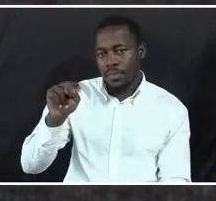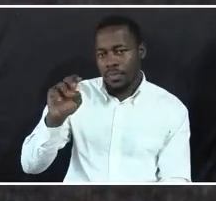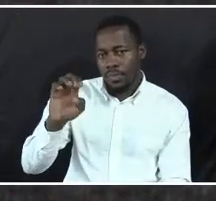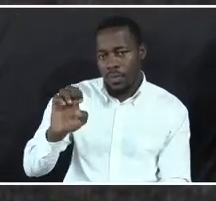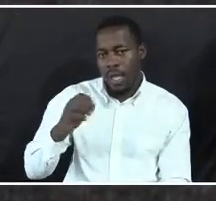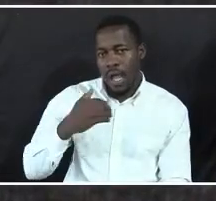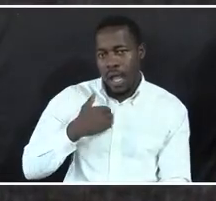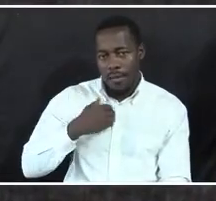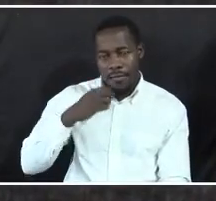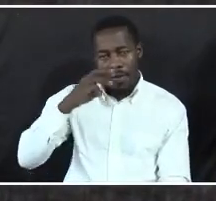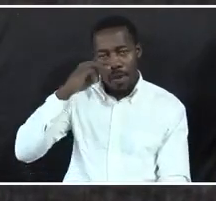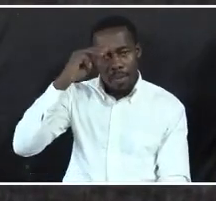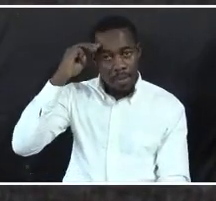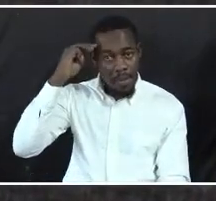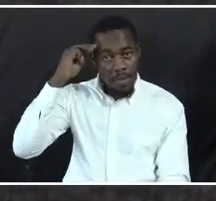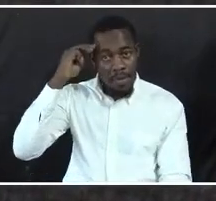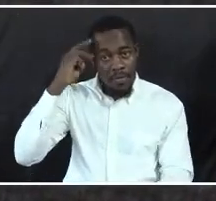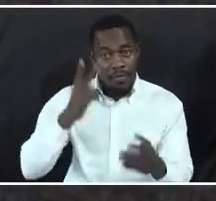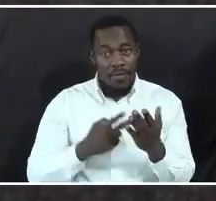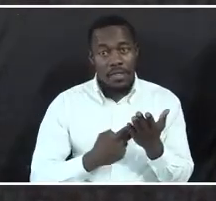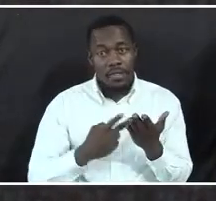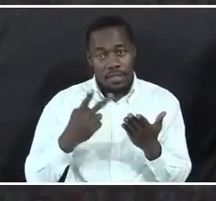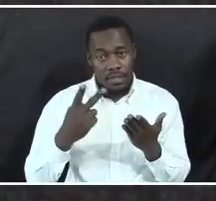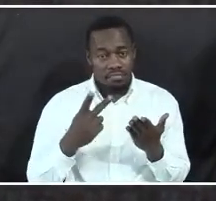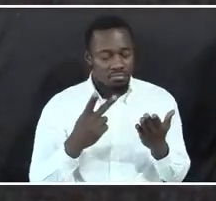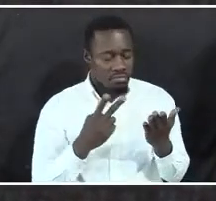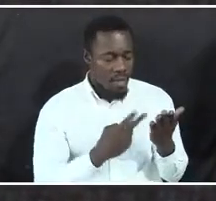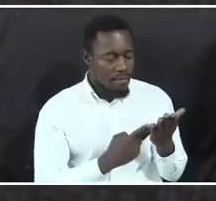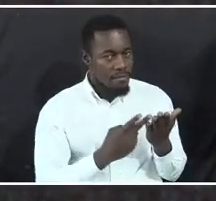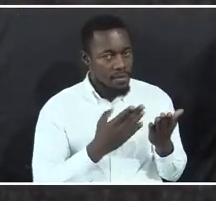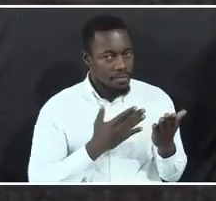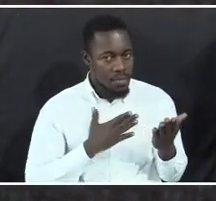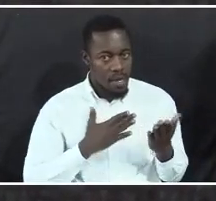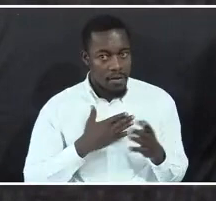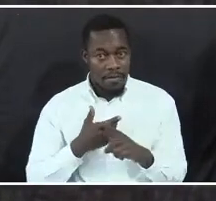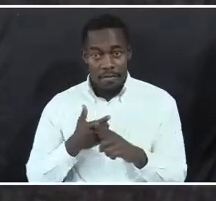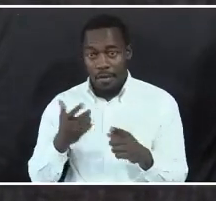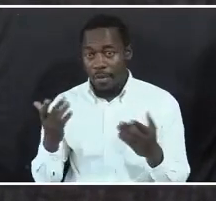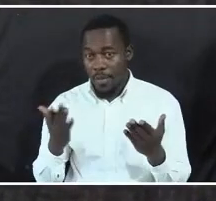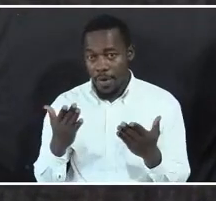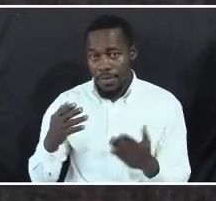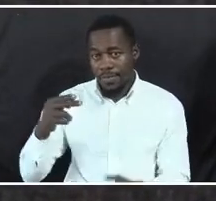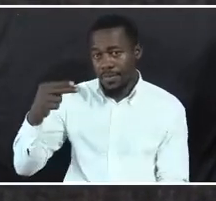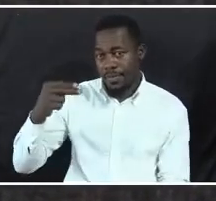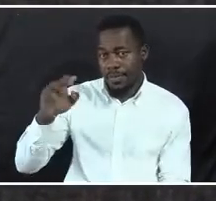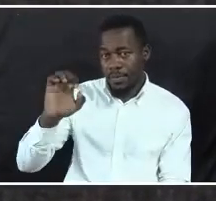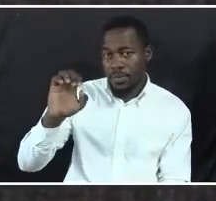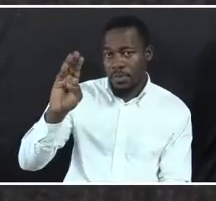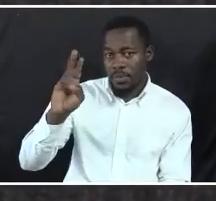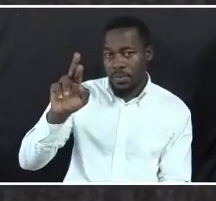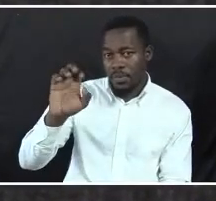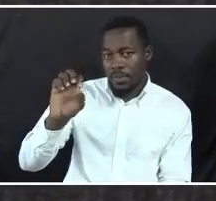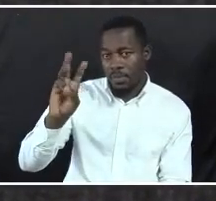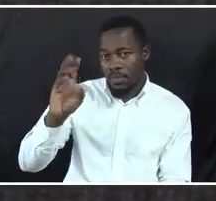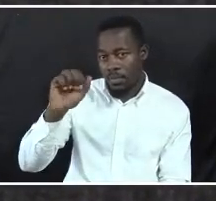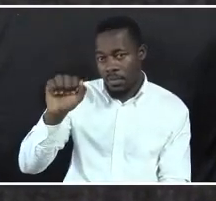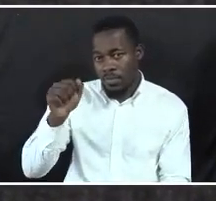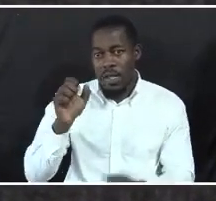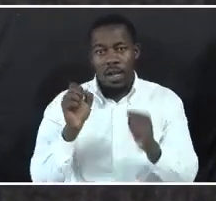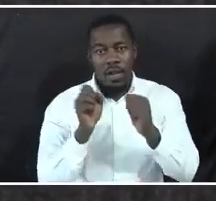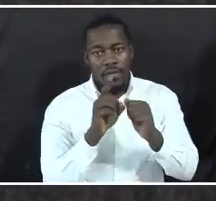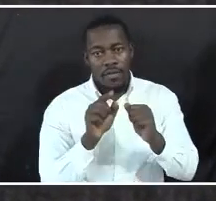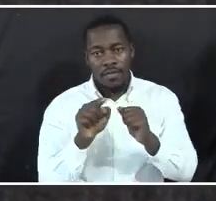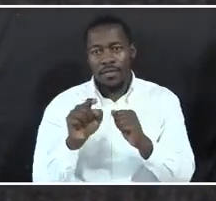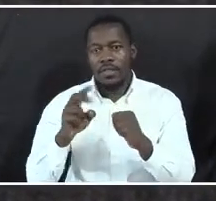have memory verse. My memory verse comes from the book of Hebrews 11 verse 7 and